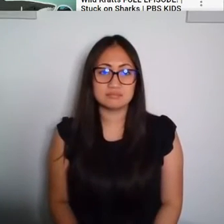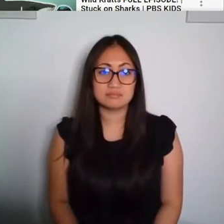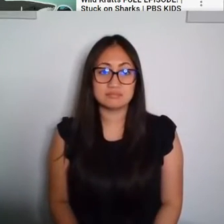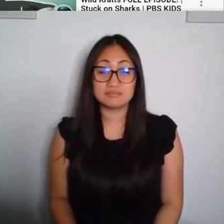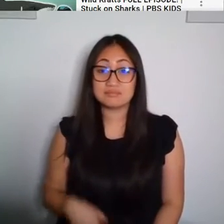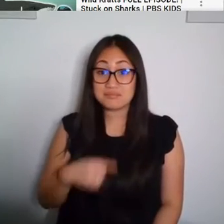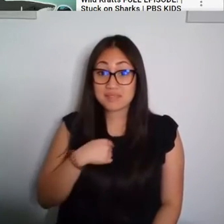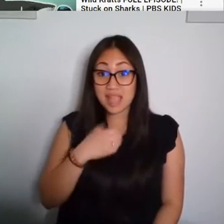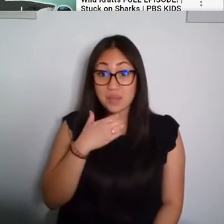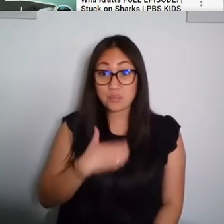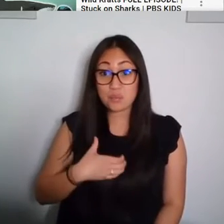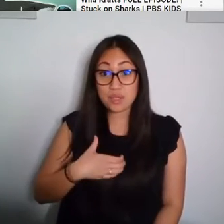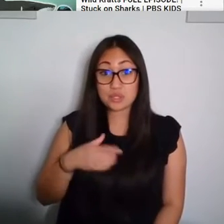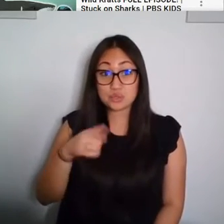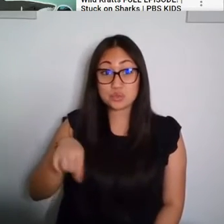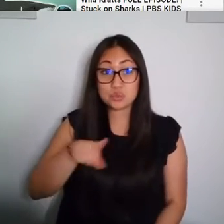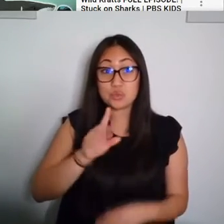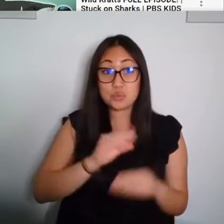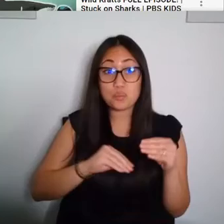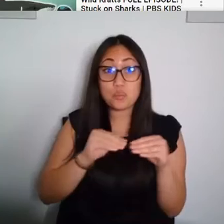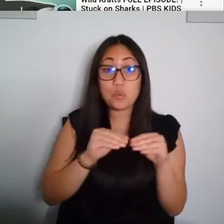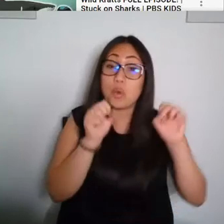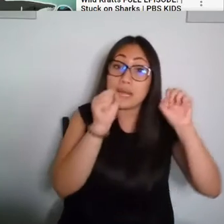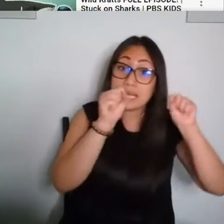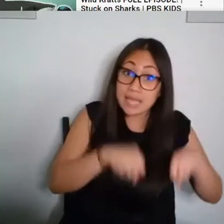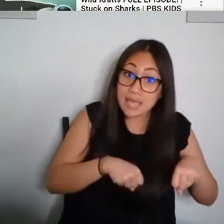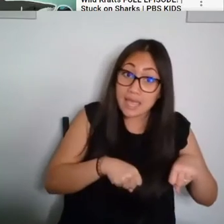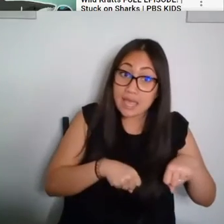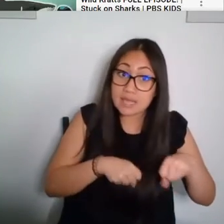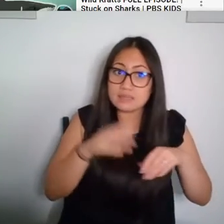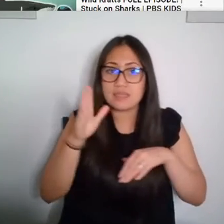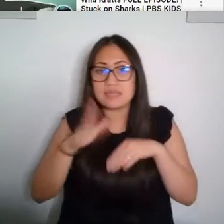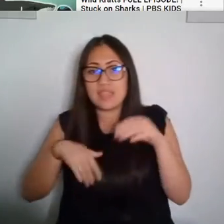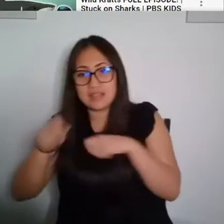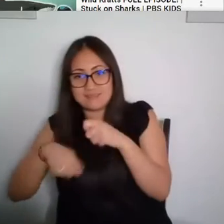I wish you more can than not.